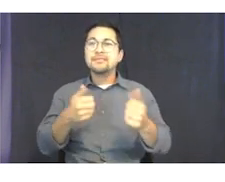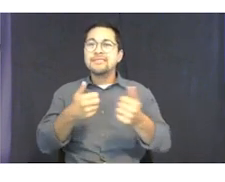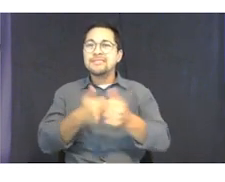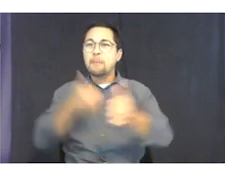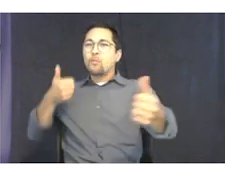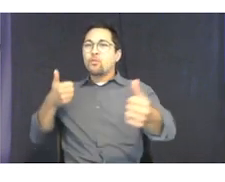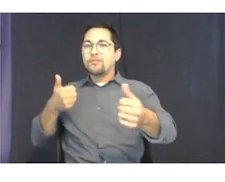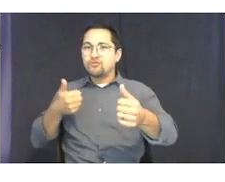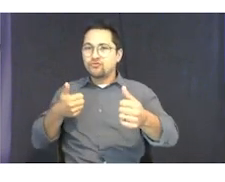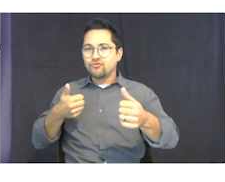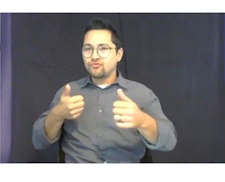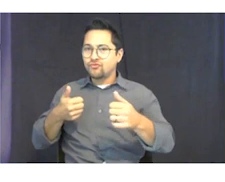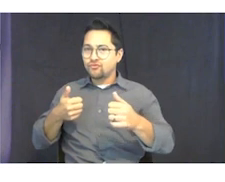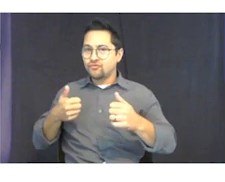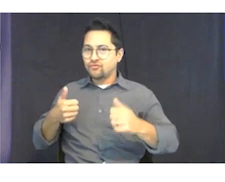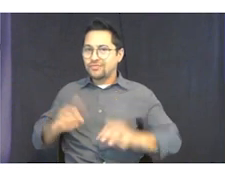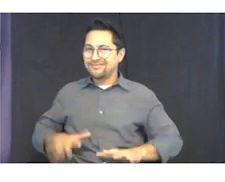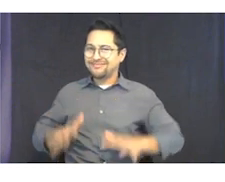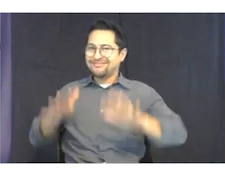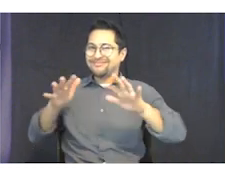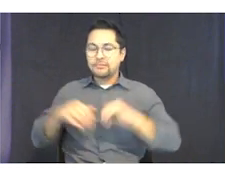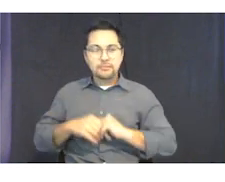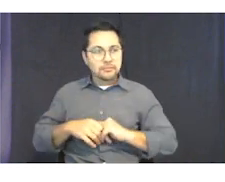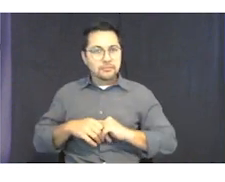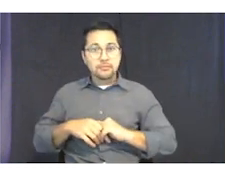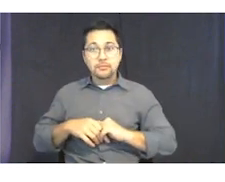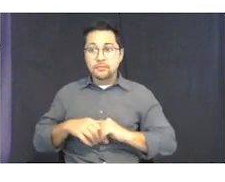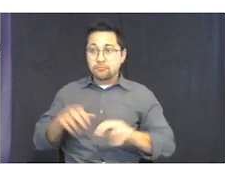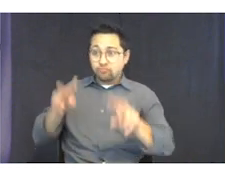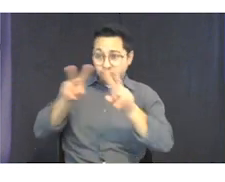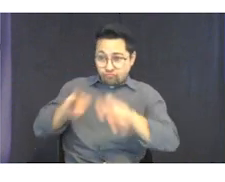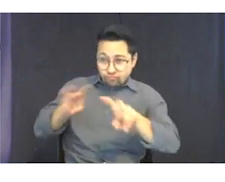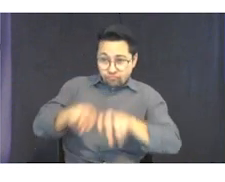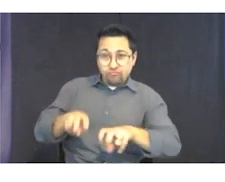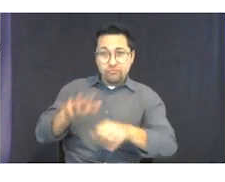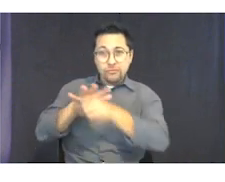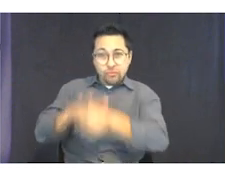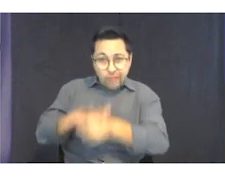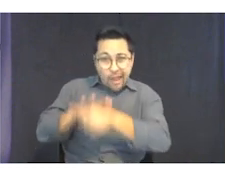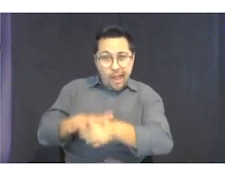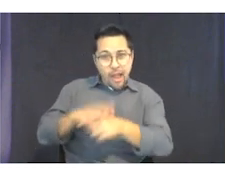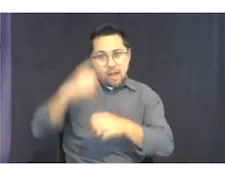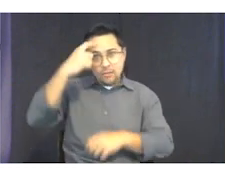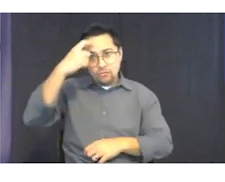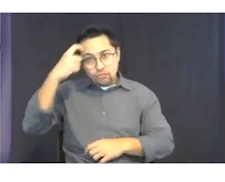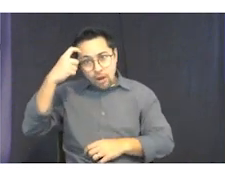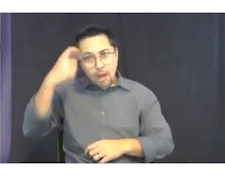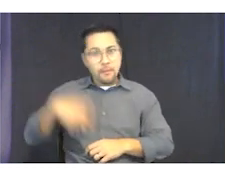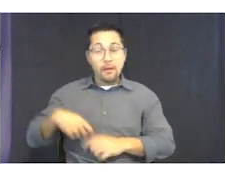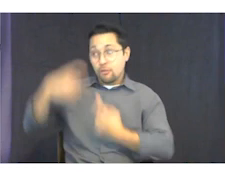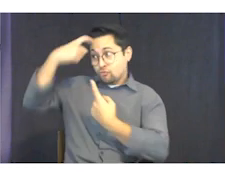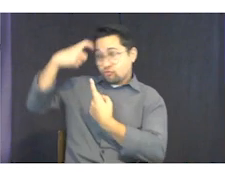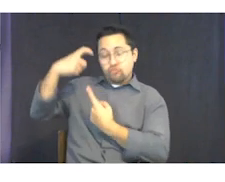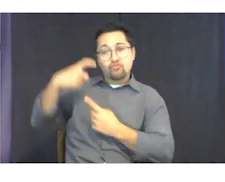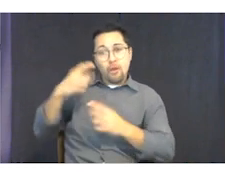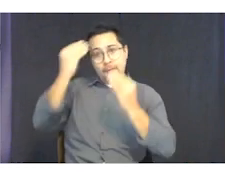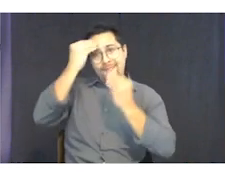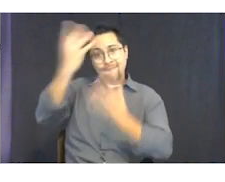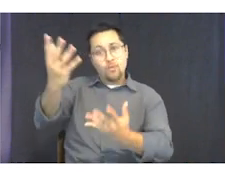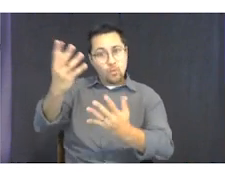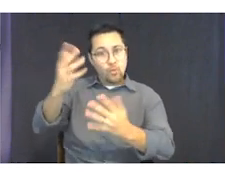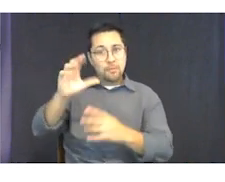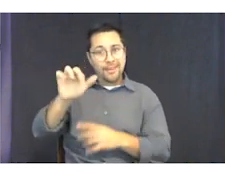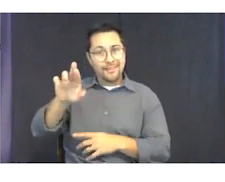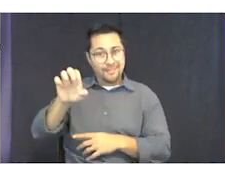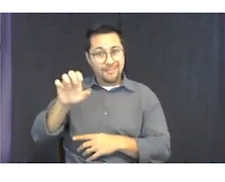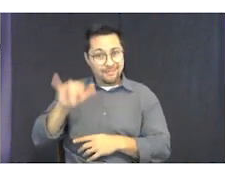anxiety, looking at stress, looking at trauma. Trauma-informed care is also